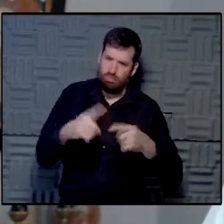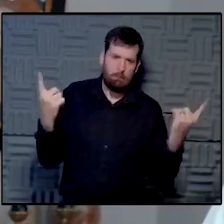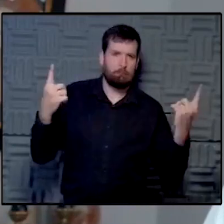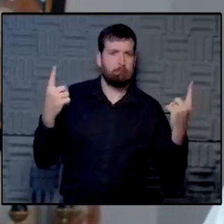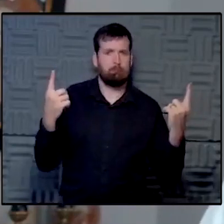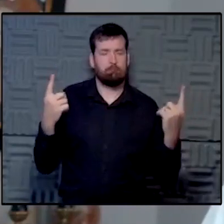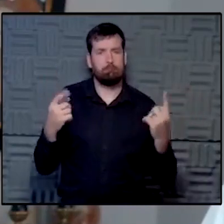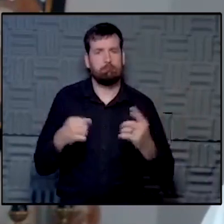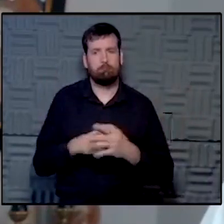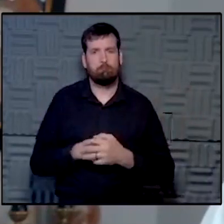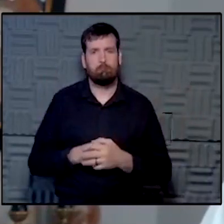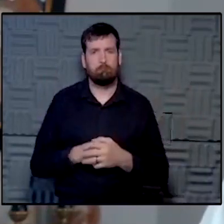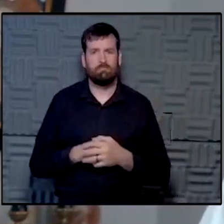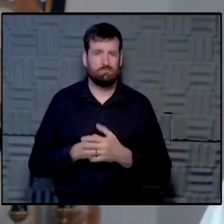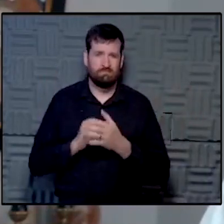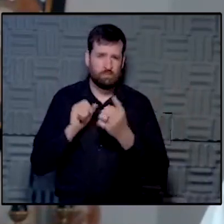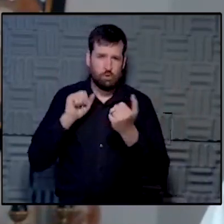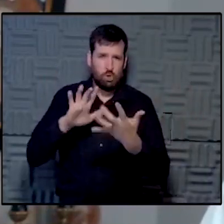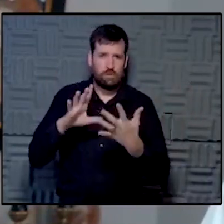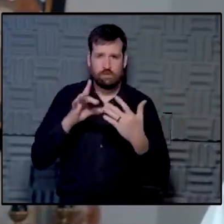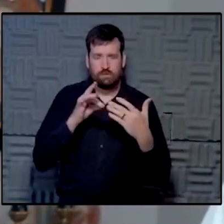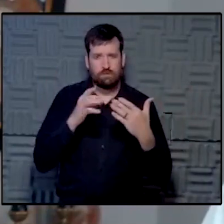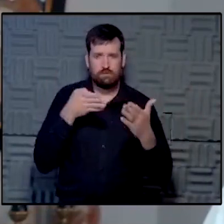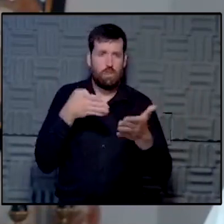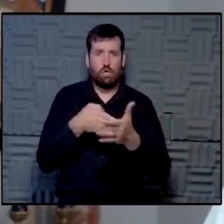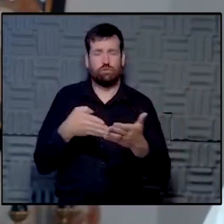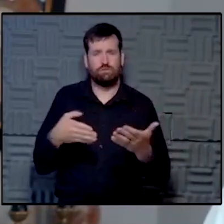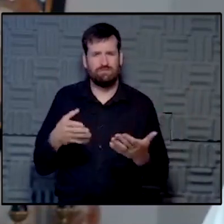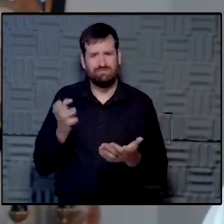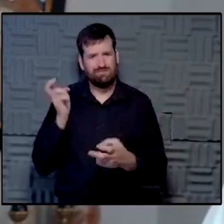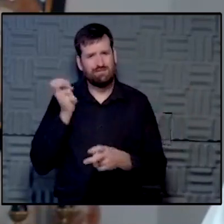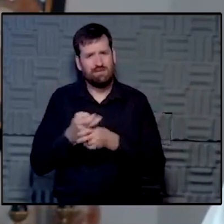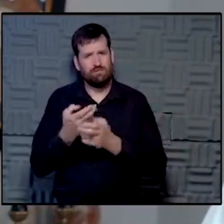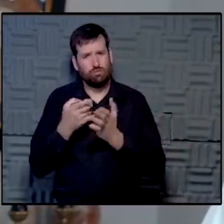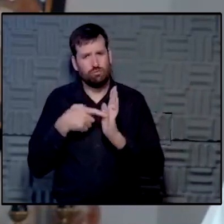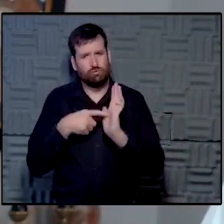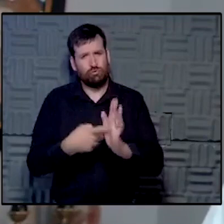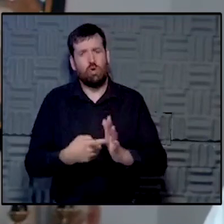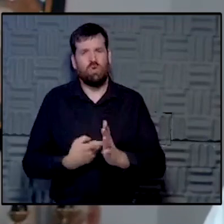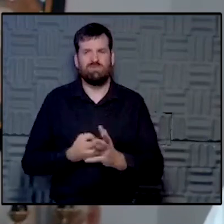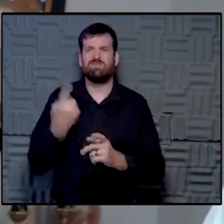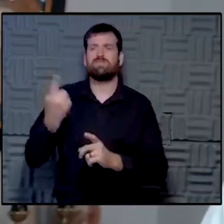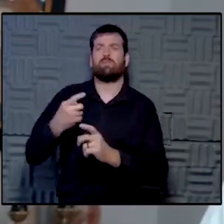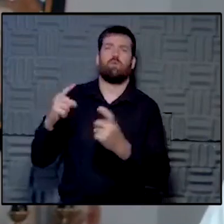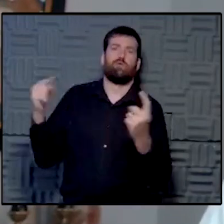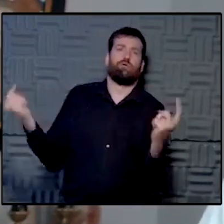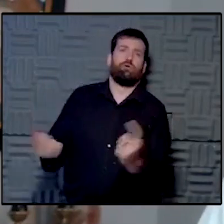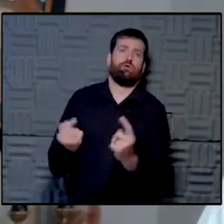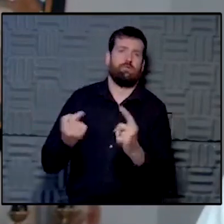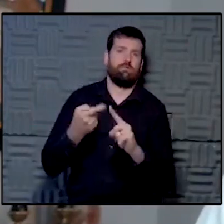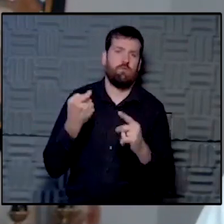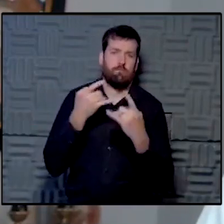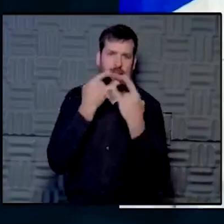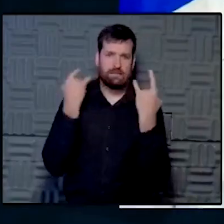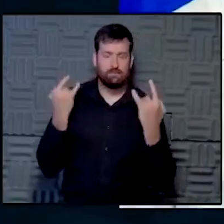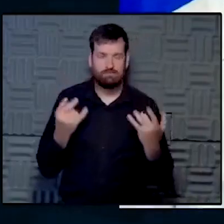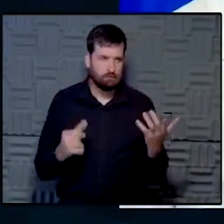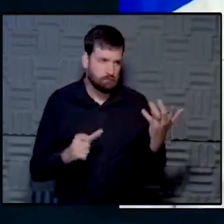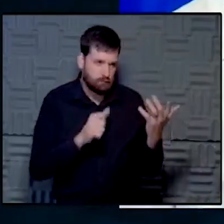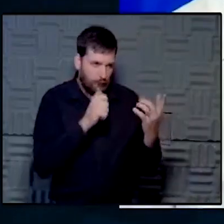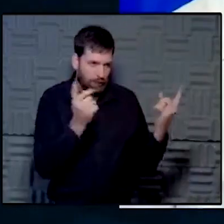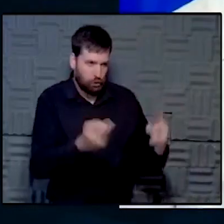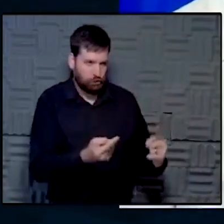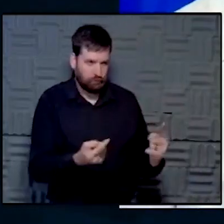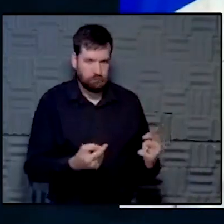has led to lawsuits. I think it would be awfully hard to show that a person was harmed by wearing a mask. You've not been harmed.